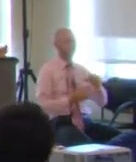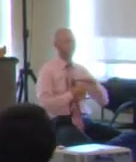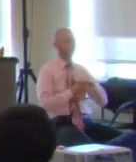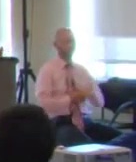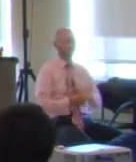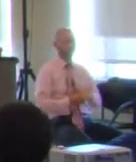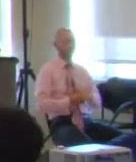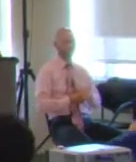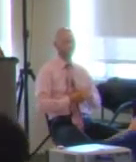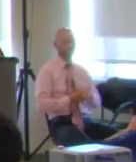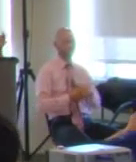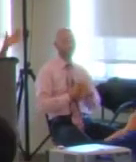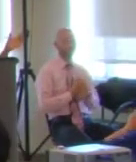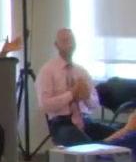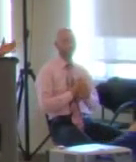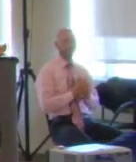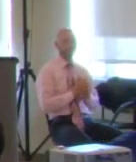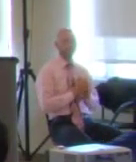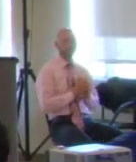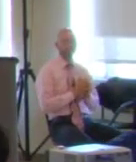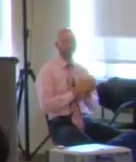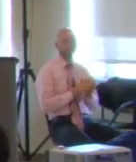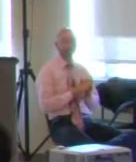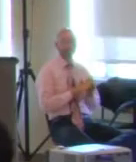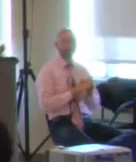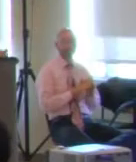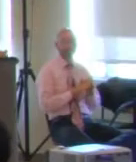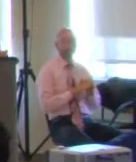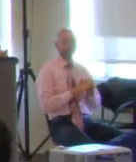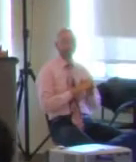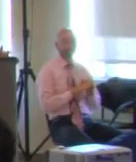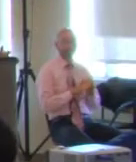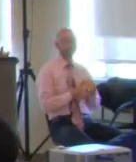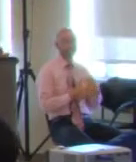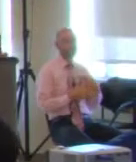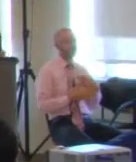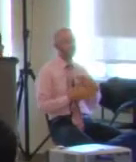that there's any typical